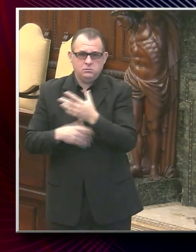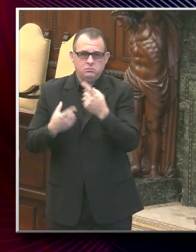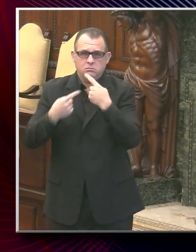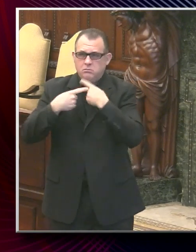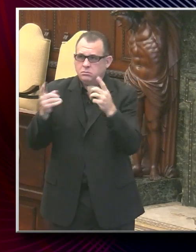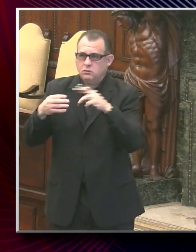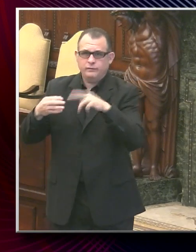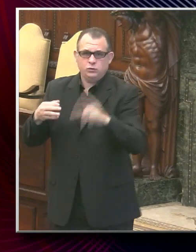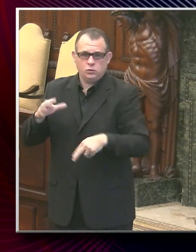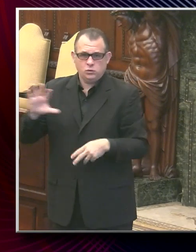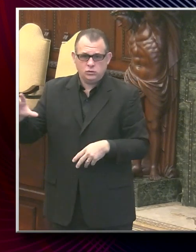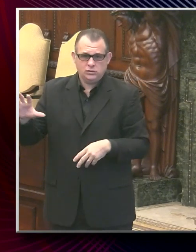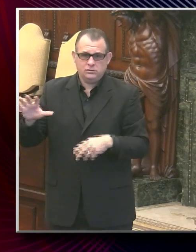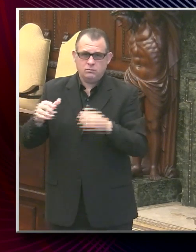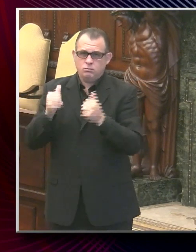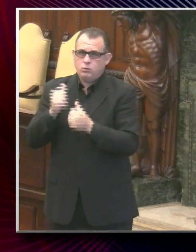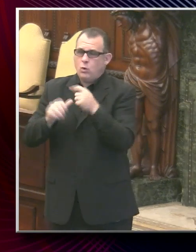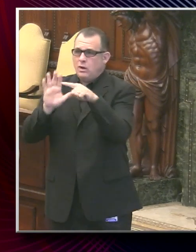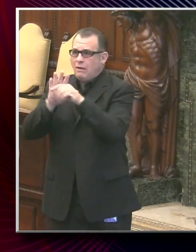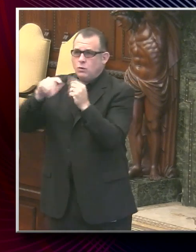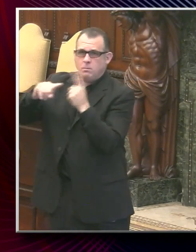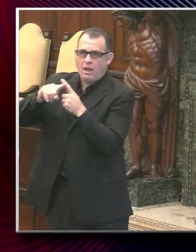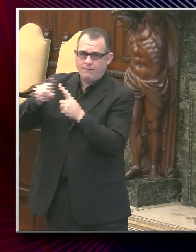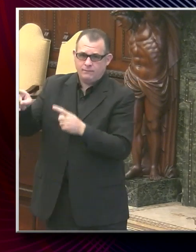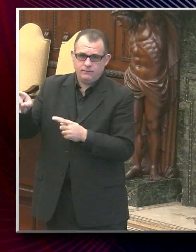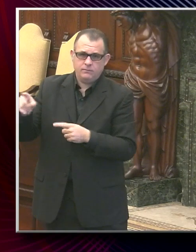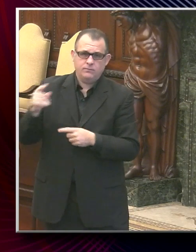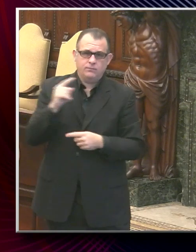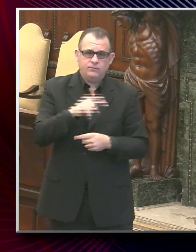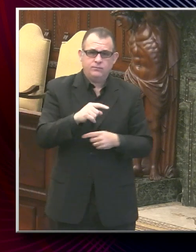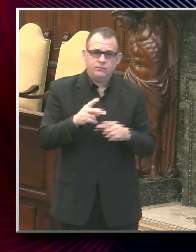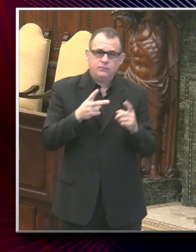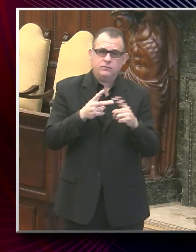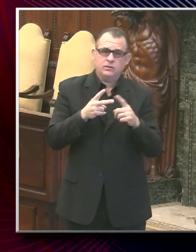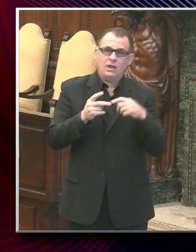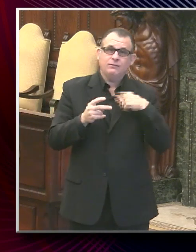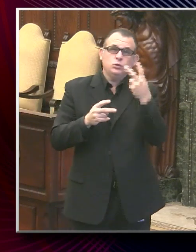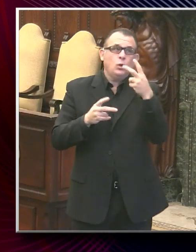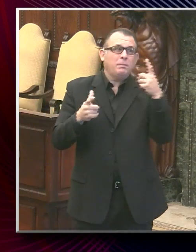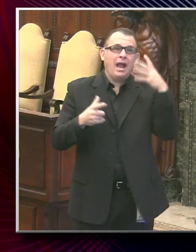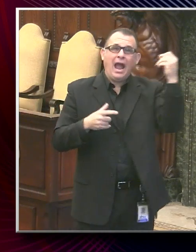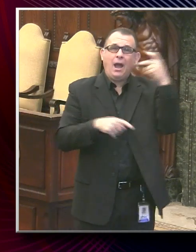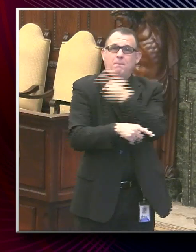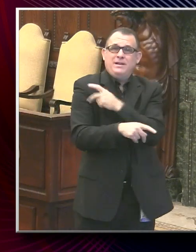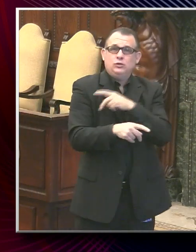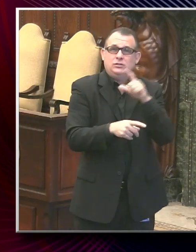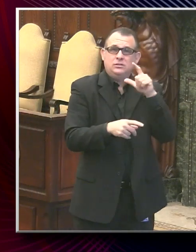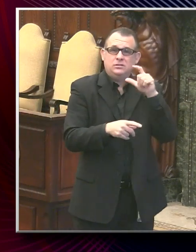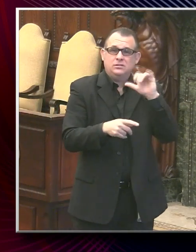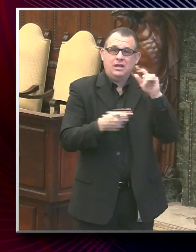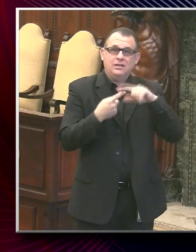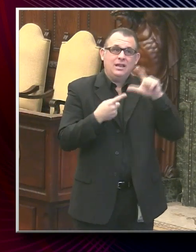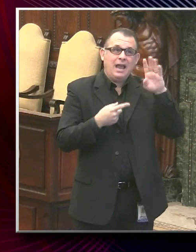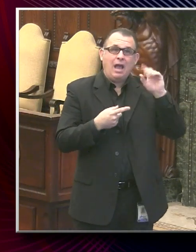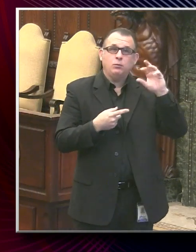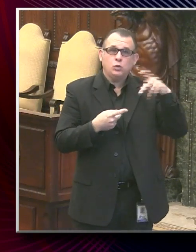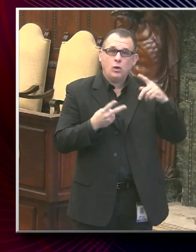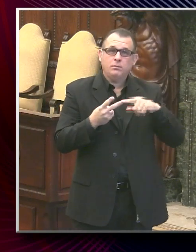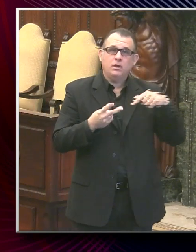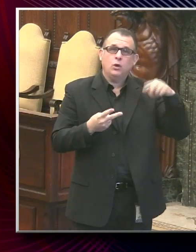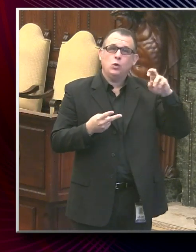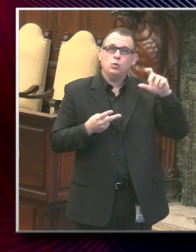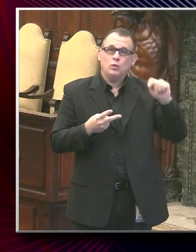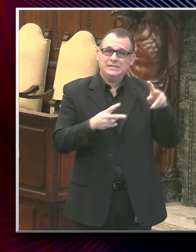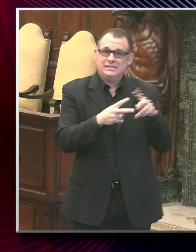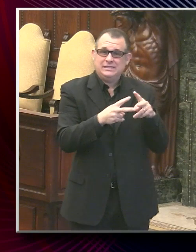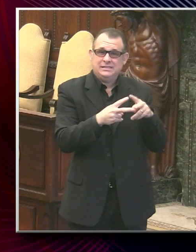negative results and positive results. But there are two big out-of-state laboratories, LabCorp and Quest, they're